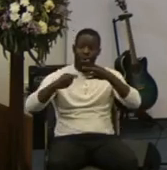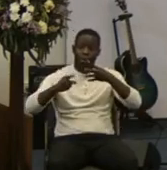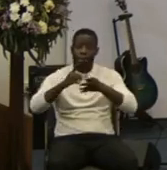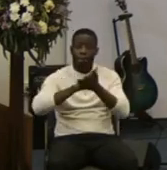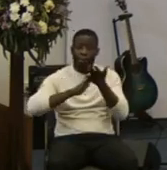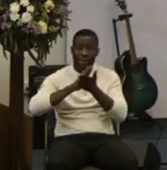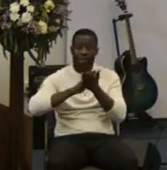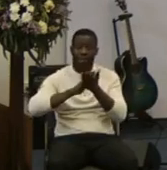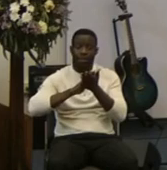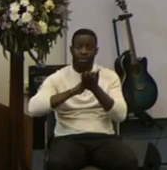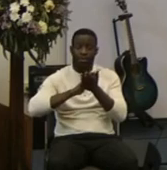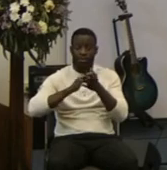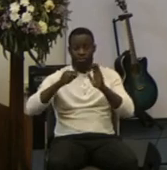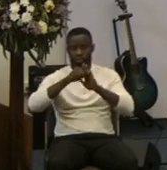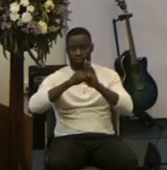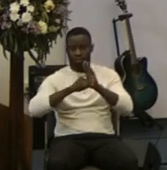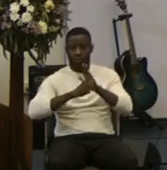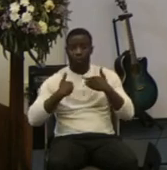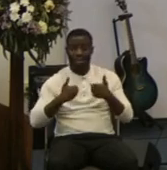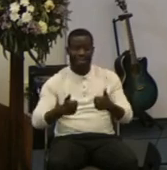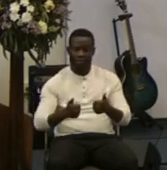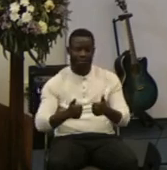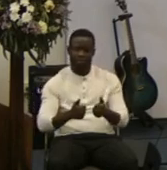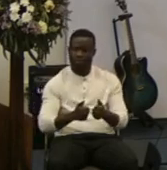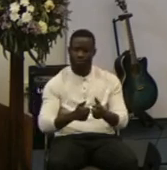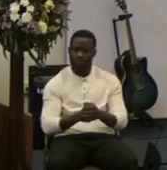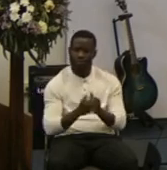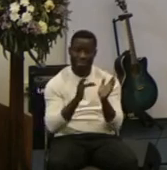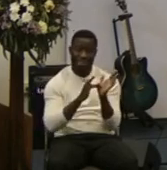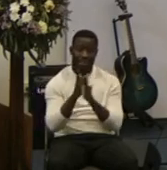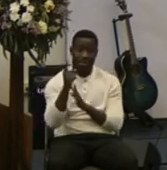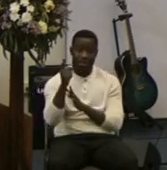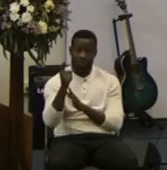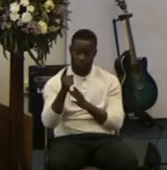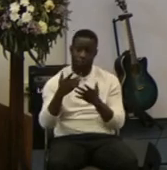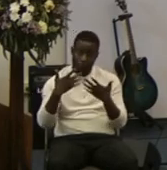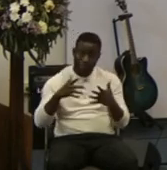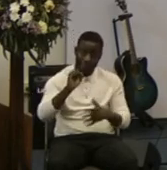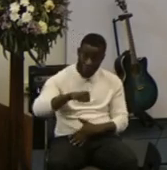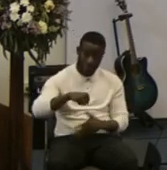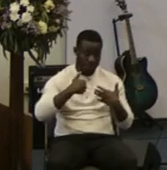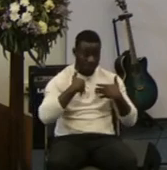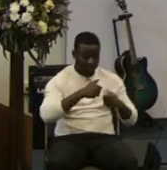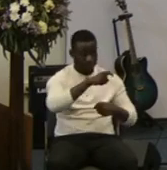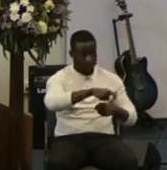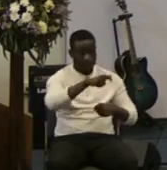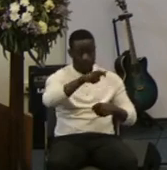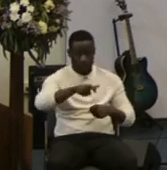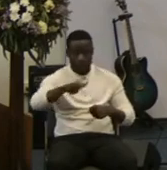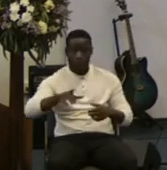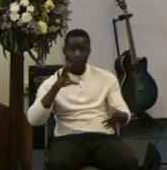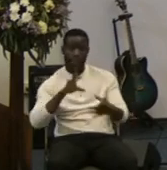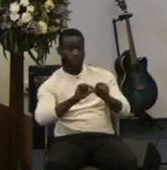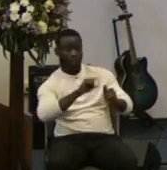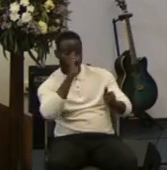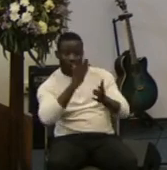not a prerequisite for healing. So Jesus clearly healed people in response to their faith. We